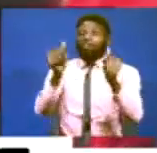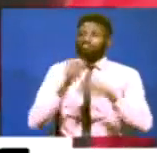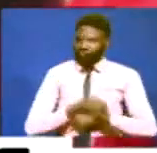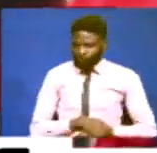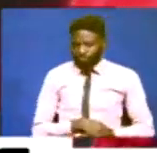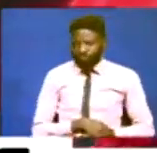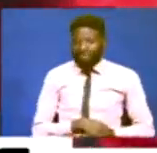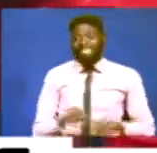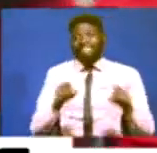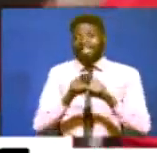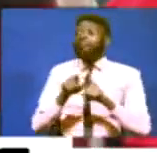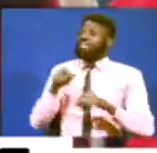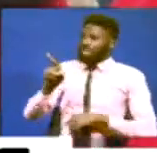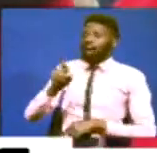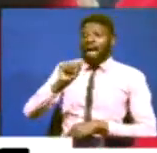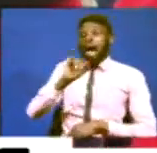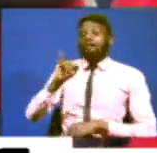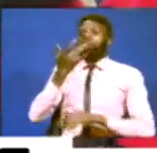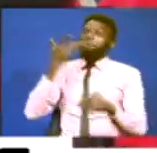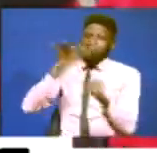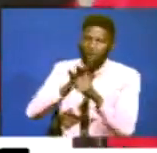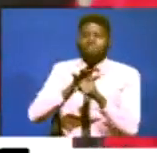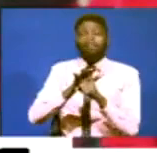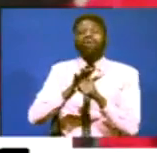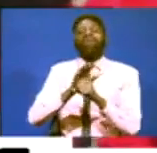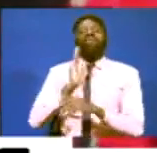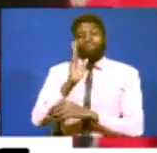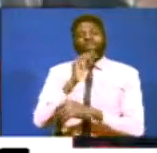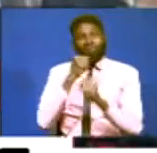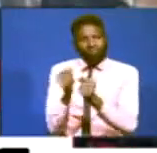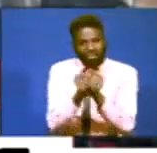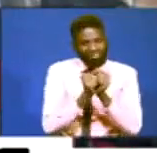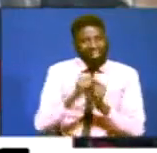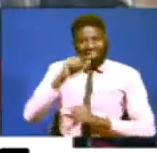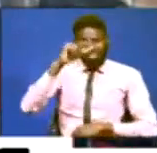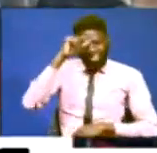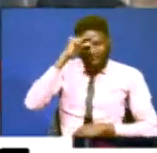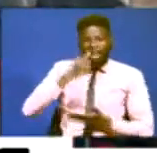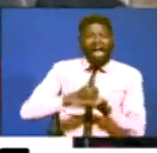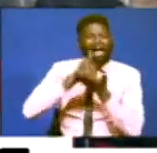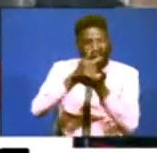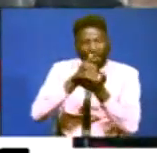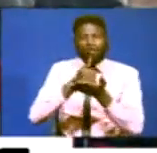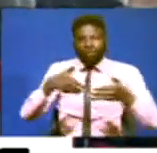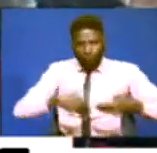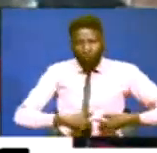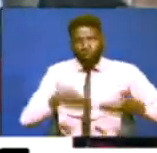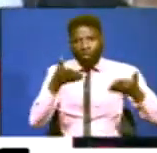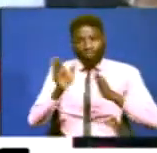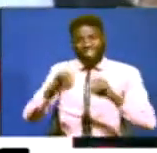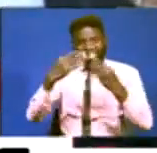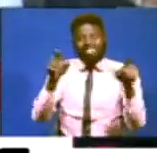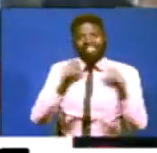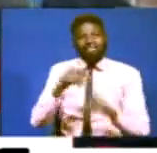government fight against insecurity and substance abuse among the youth in the region. Nitalobi kwa serikali zote mbili kwa tafsia vijana wetu